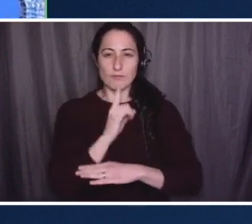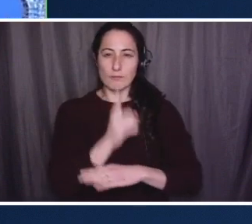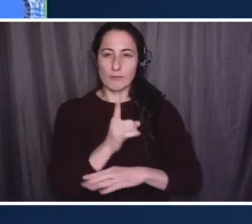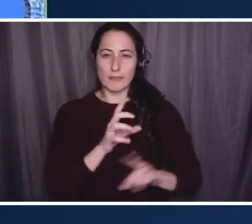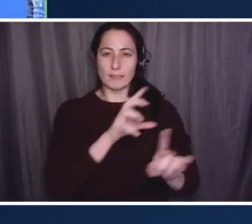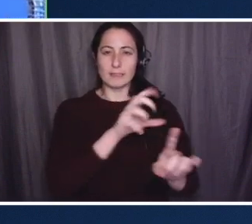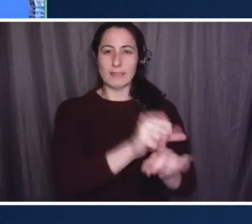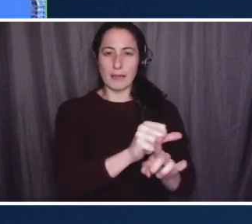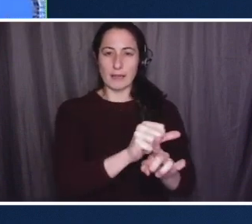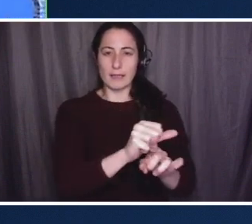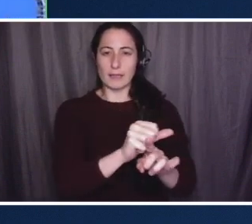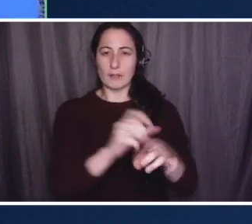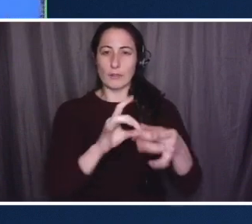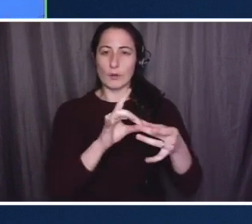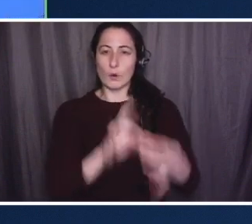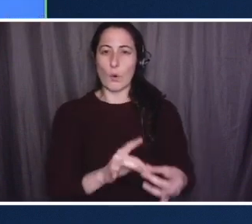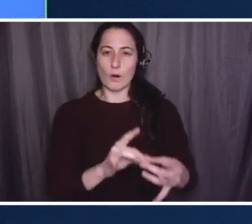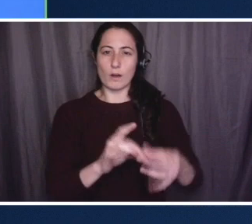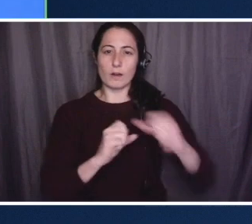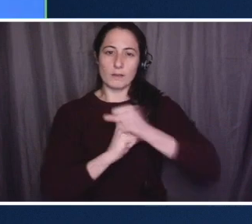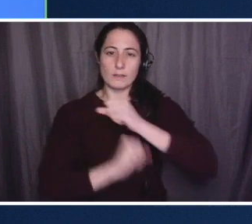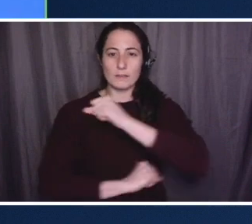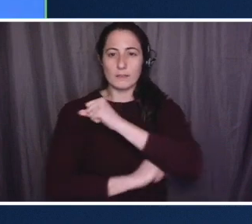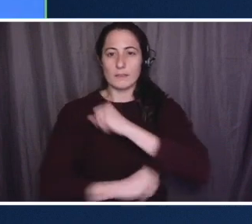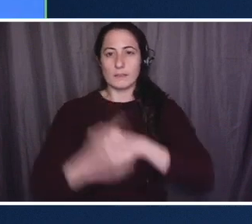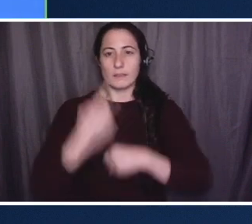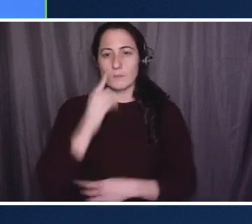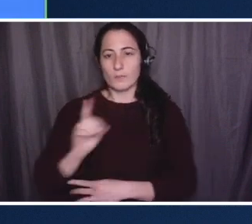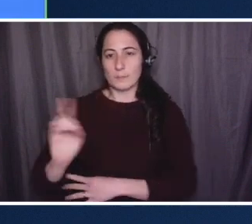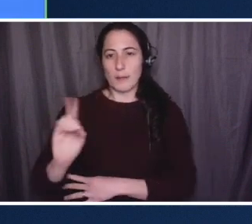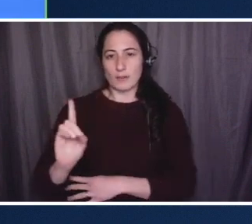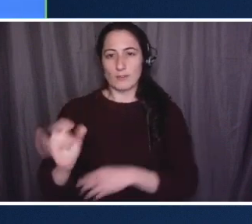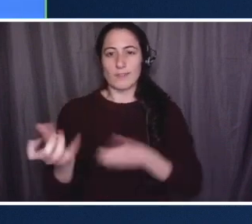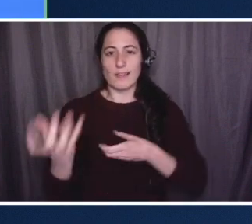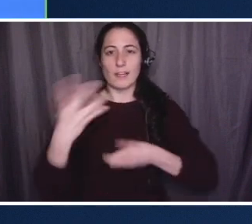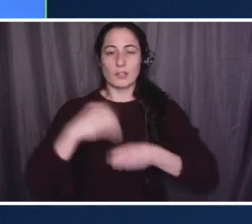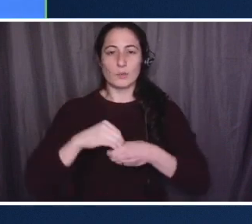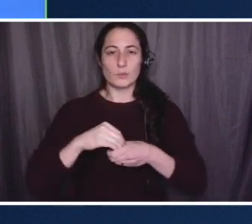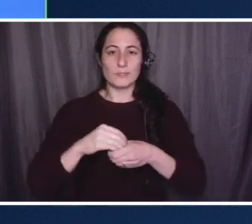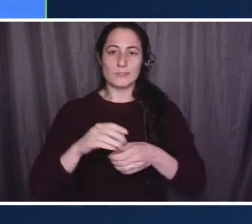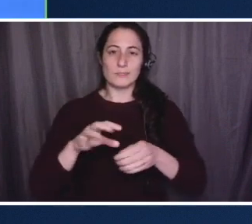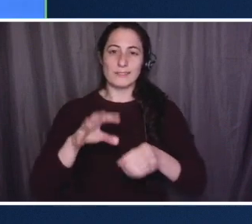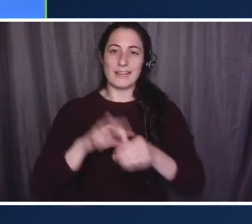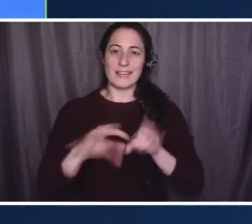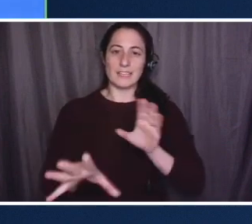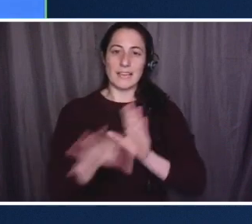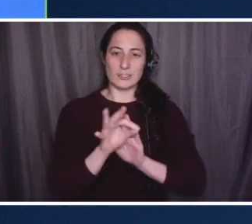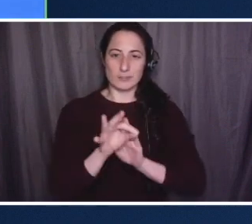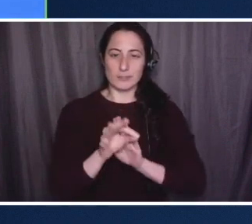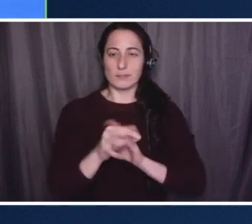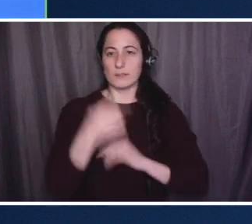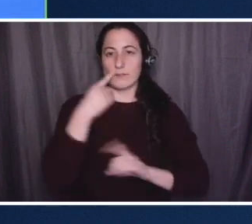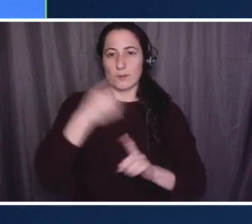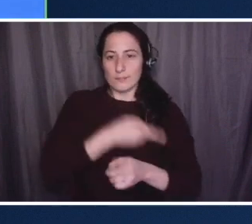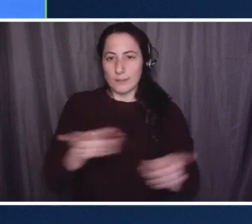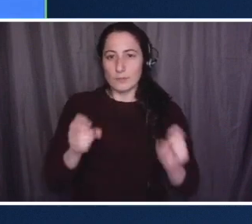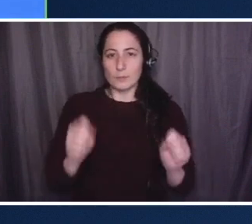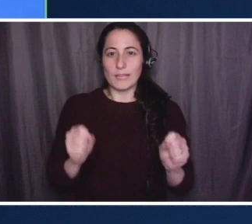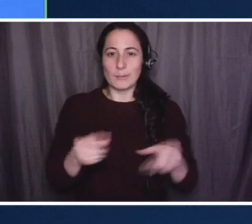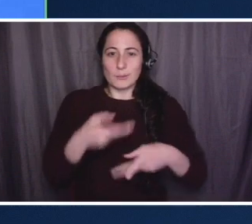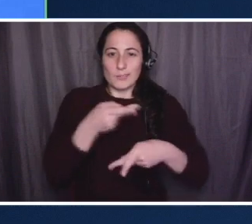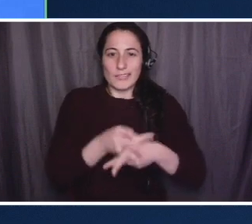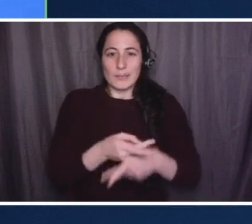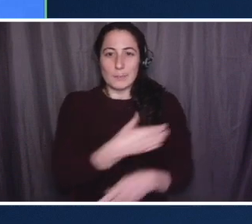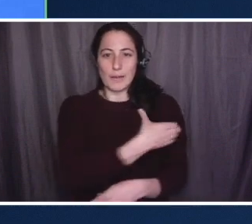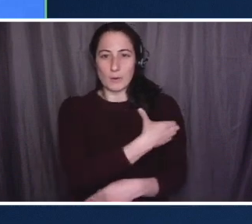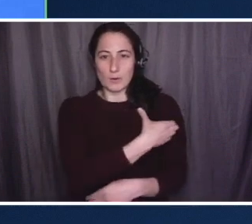democracy, which of course include elections, in order to safeguard their power. However, we like